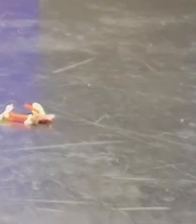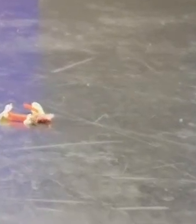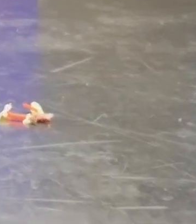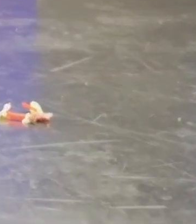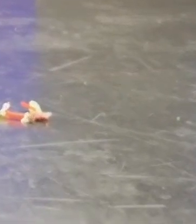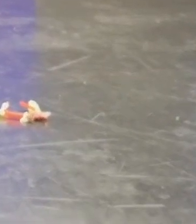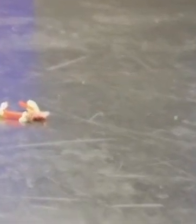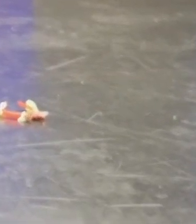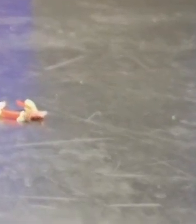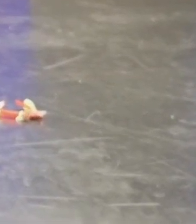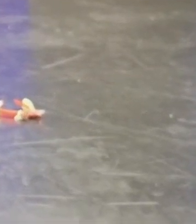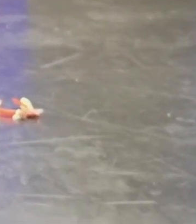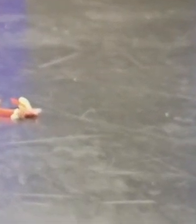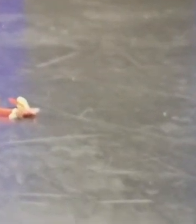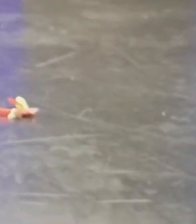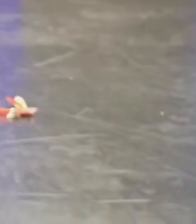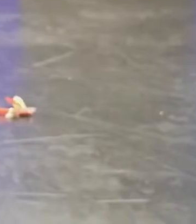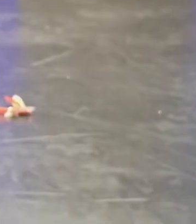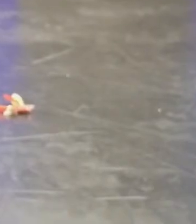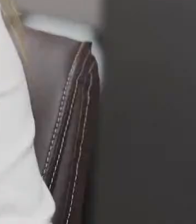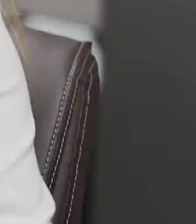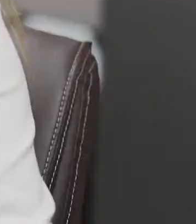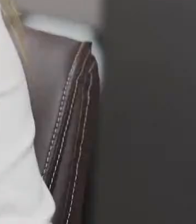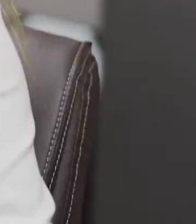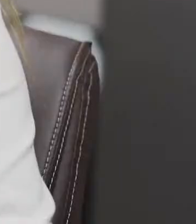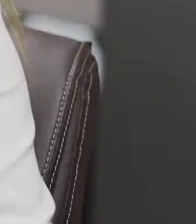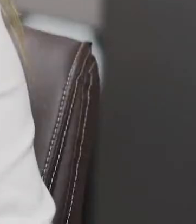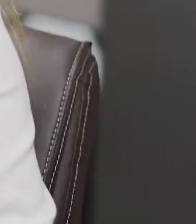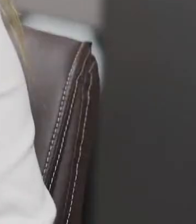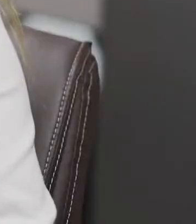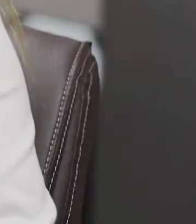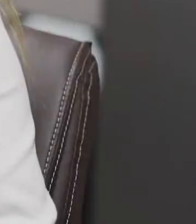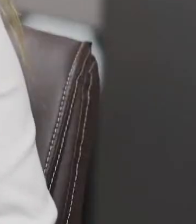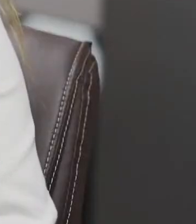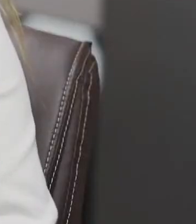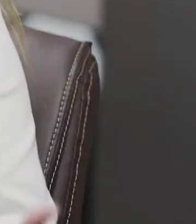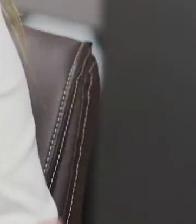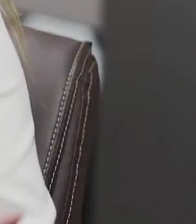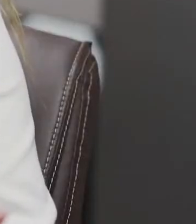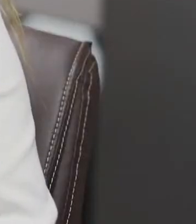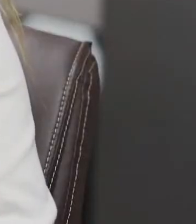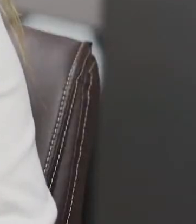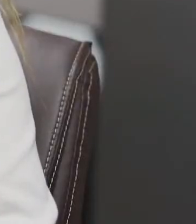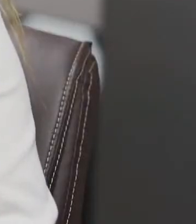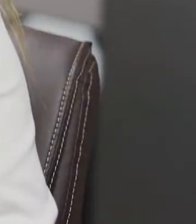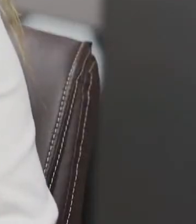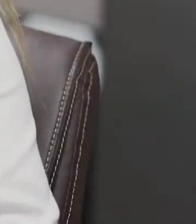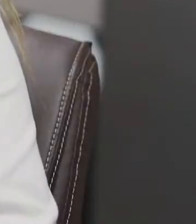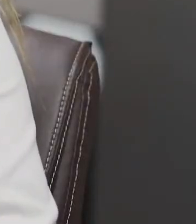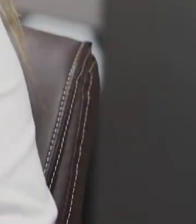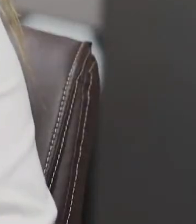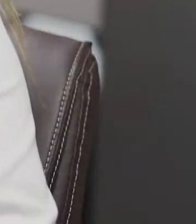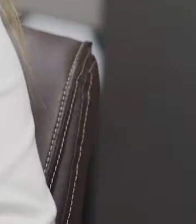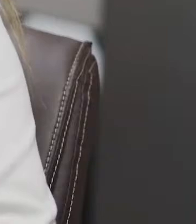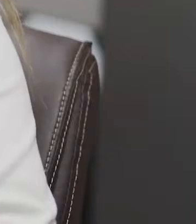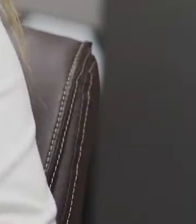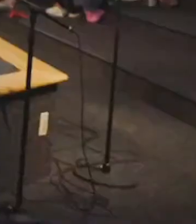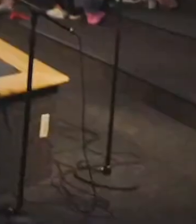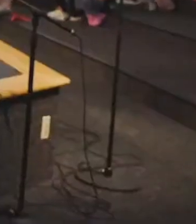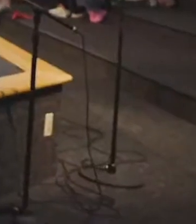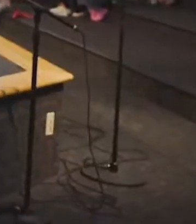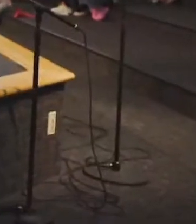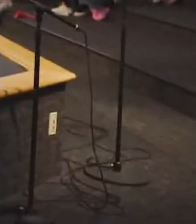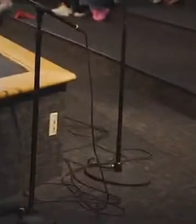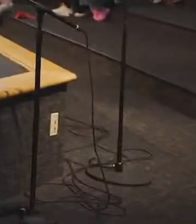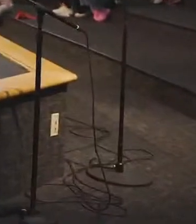As I was growing up, the arts were always a big part of my life. I really just want to be able to influence students to understand how art is really a